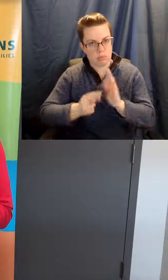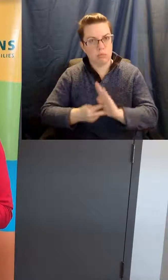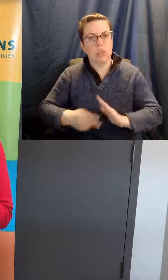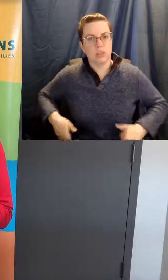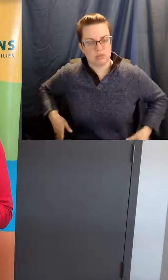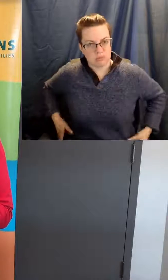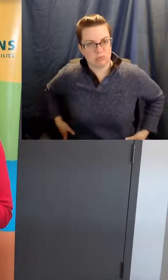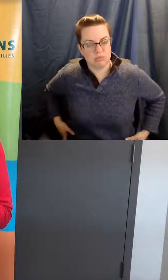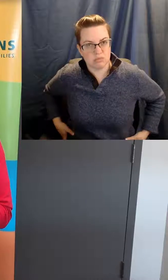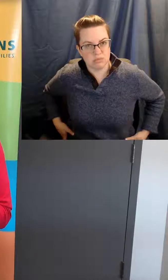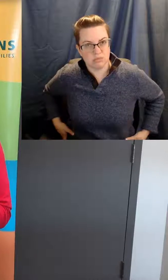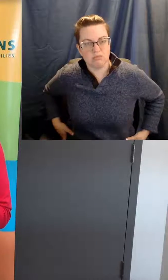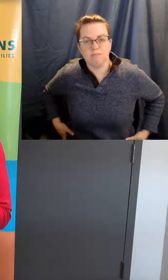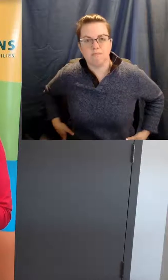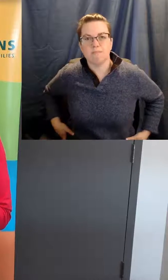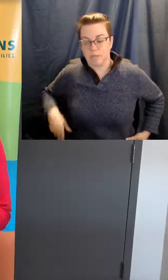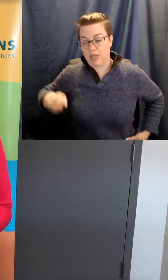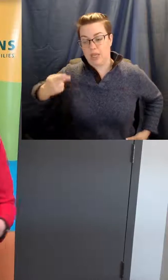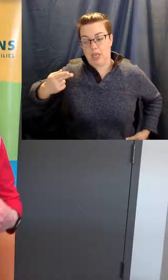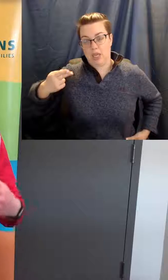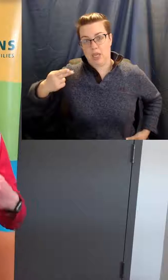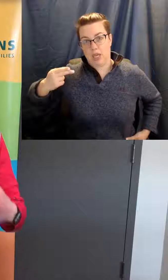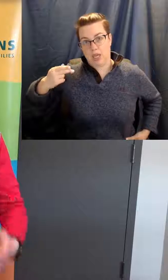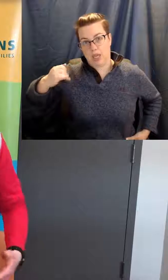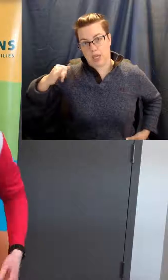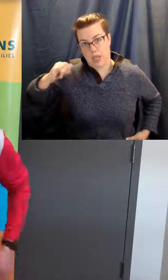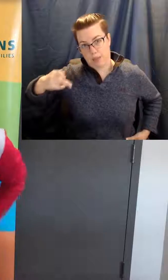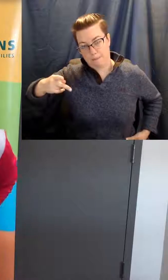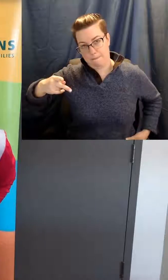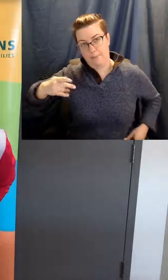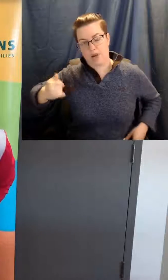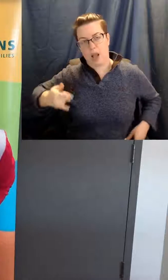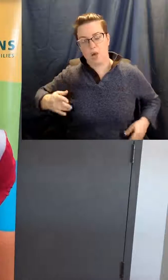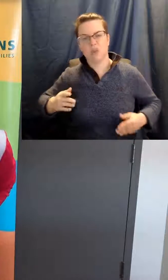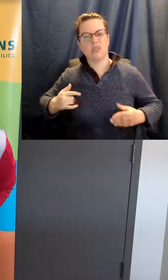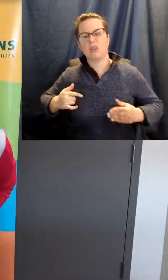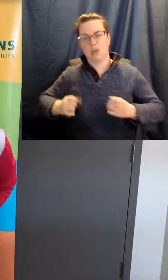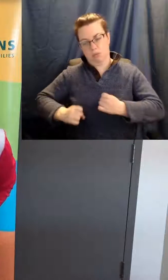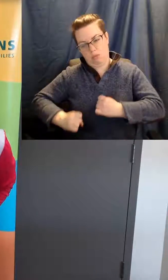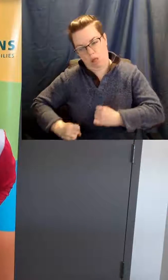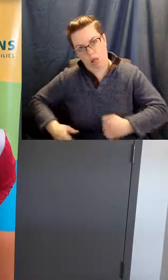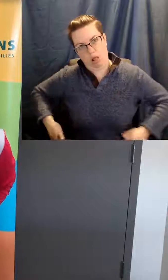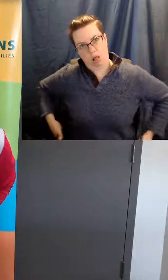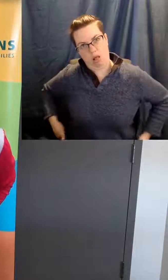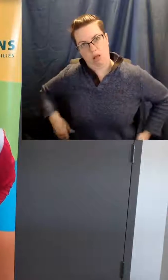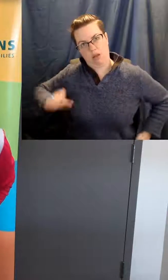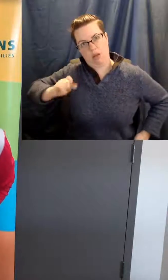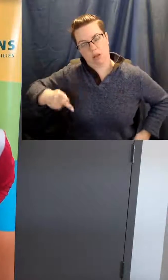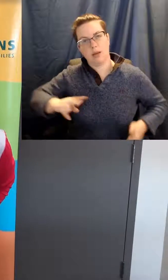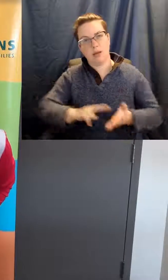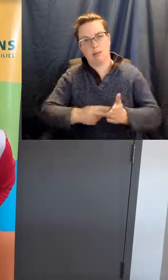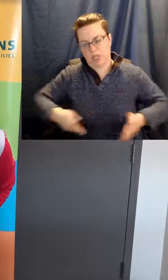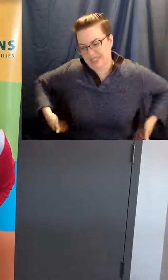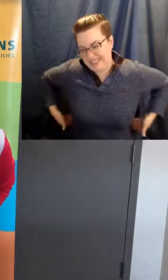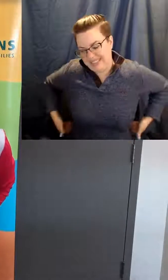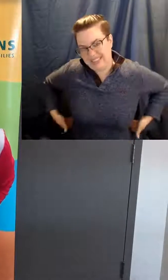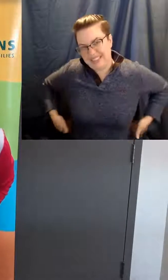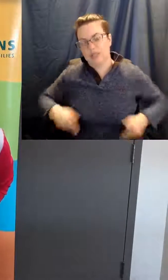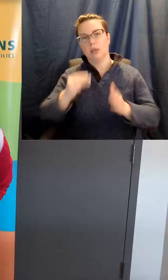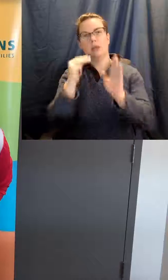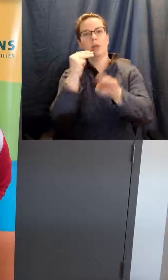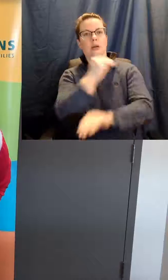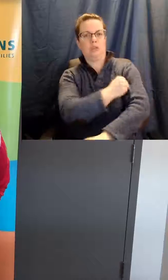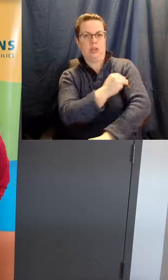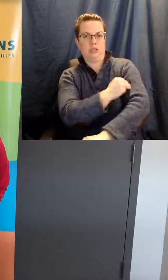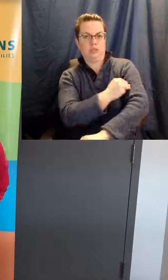That center of gravity for the hip shifts forward, and now her lower back is having to hold her body up. More discomfort, more